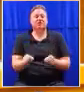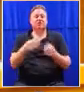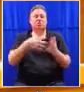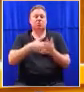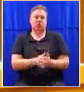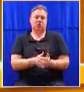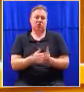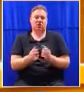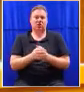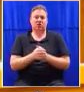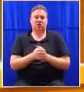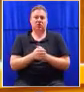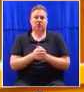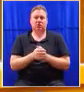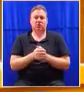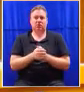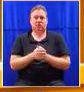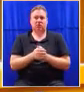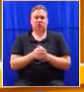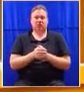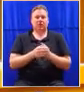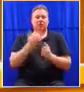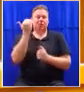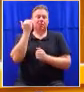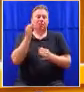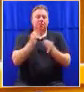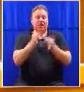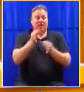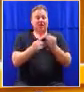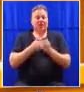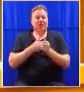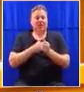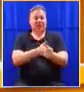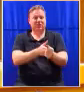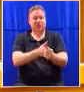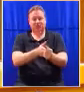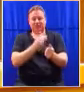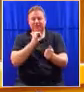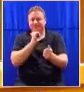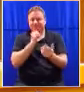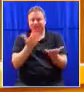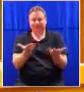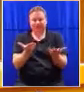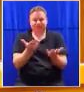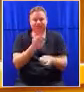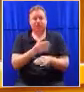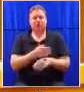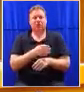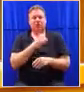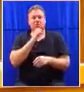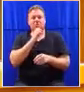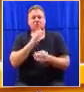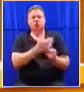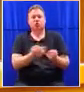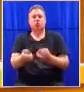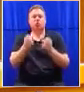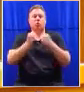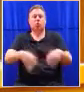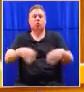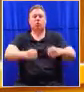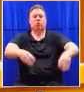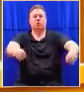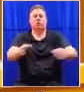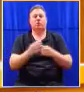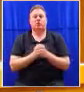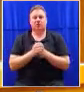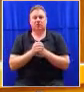competent administrative and political leadership, these resources will be squandered. This pandemic found the country's health